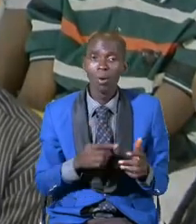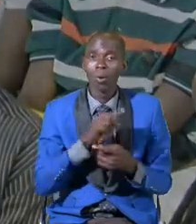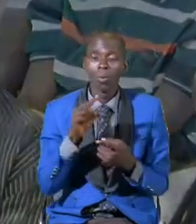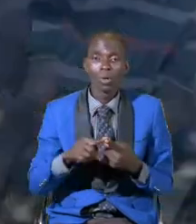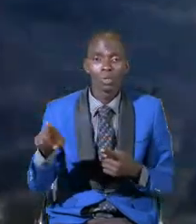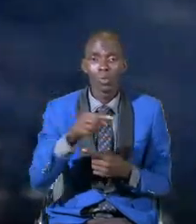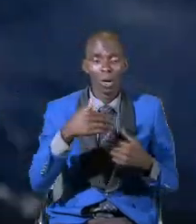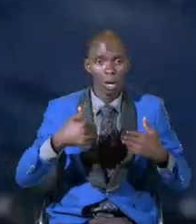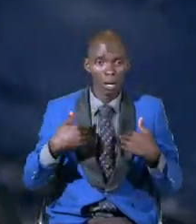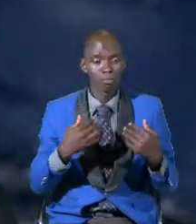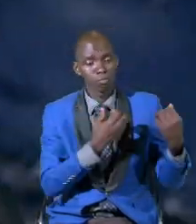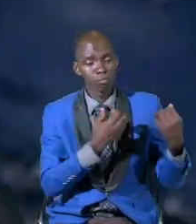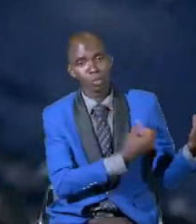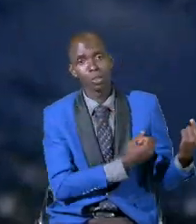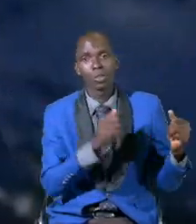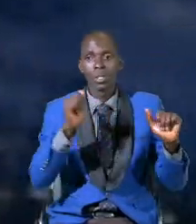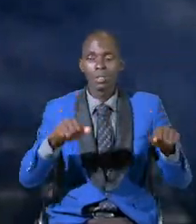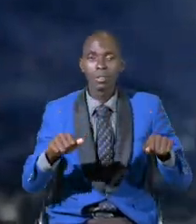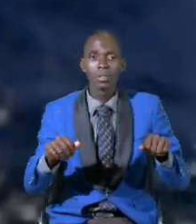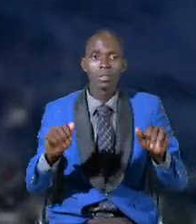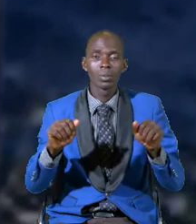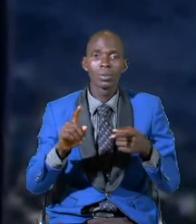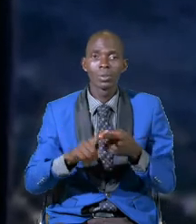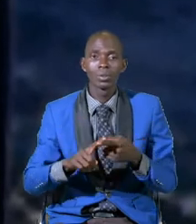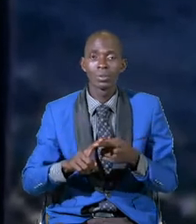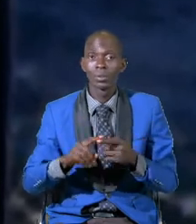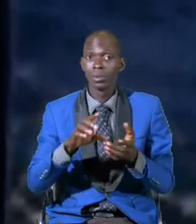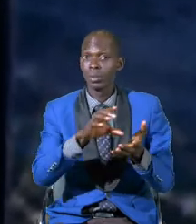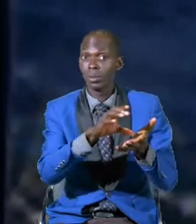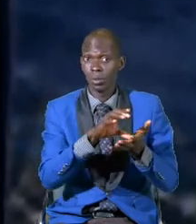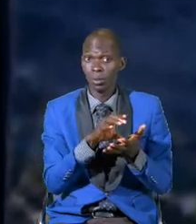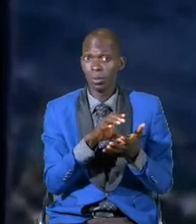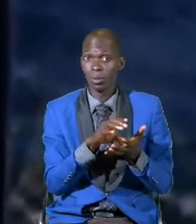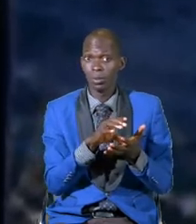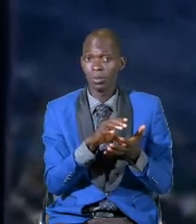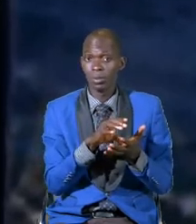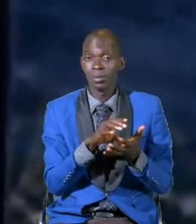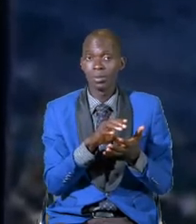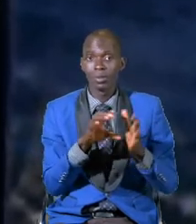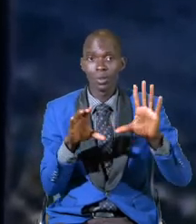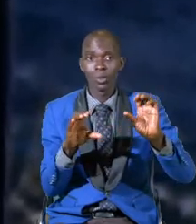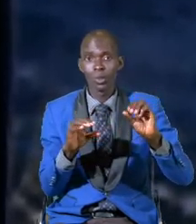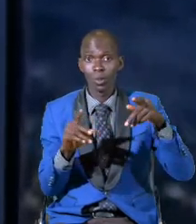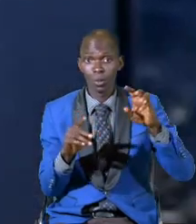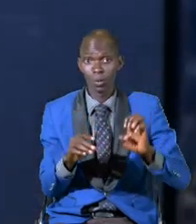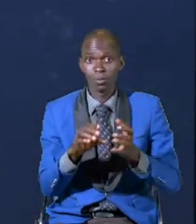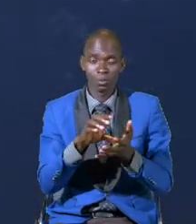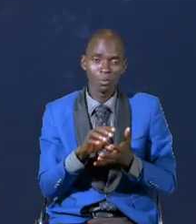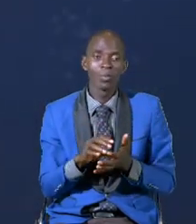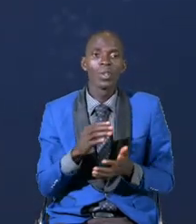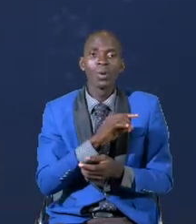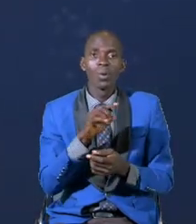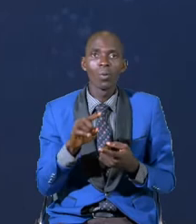able to cope, able to cope. In what areas do we cope? Because we're looking at courage